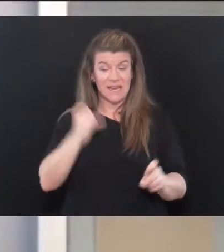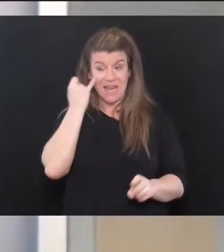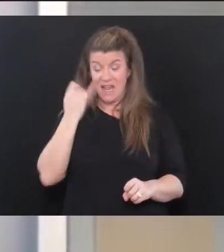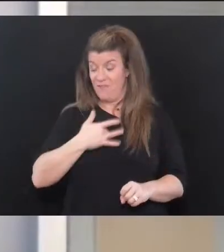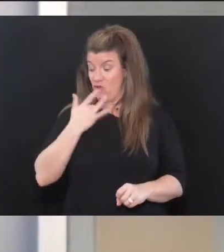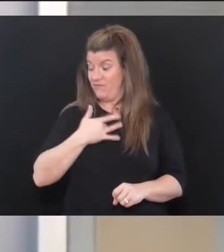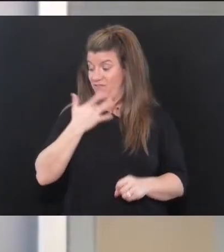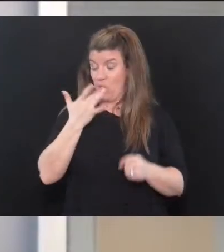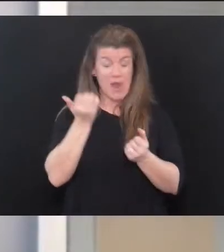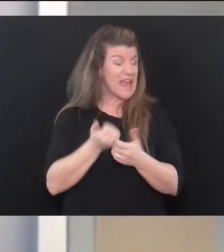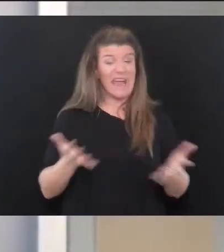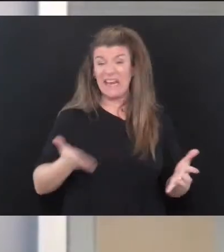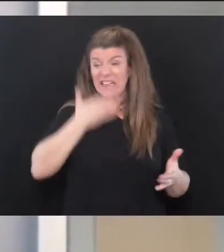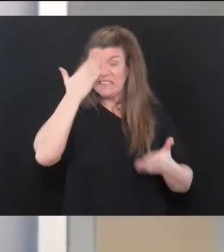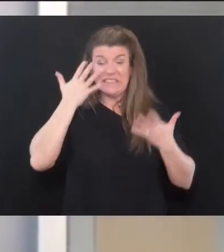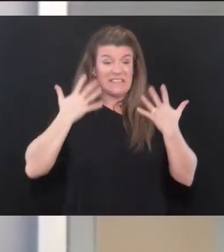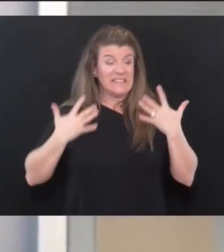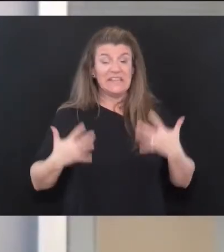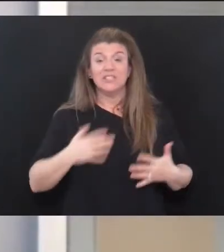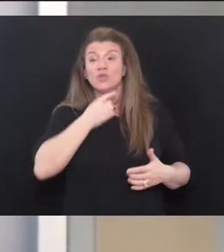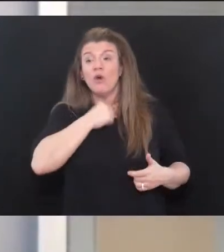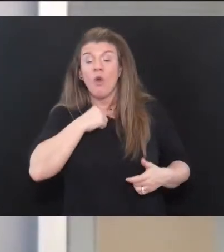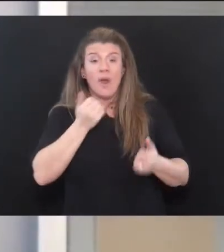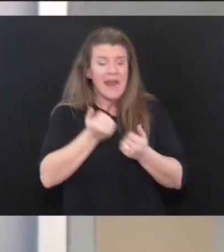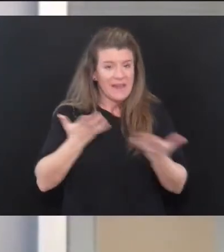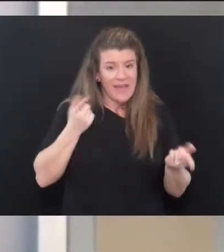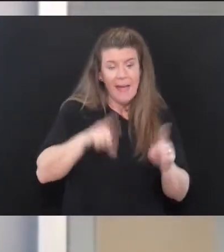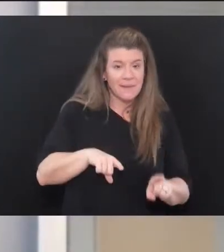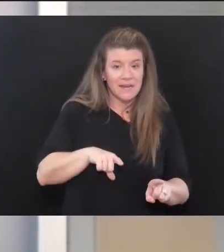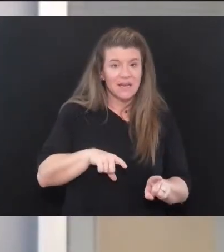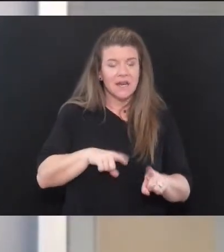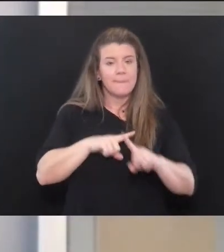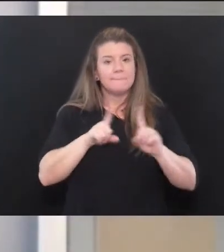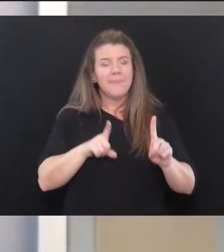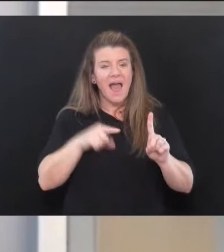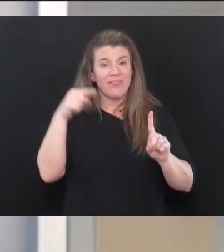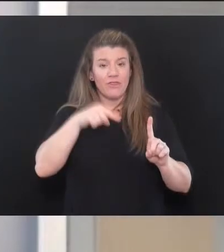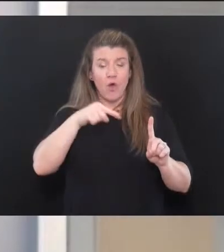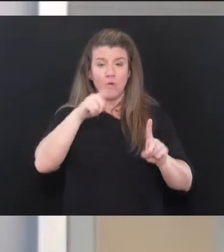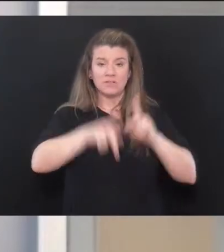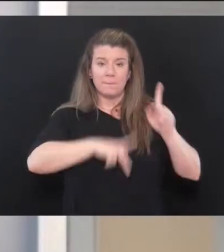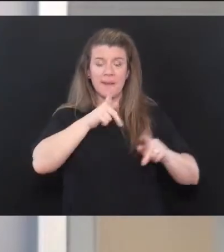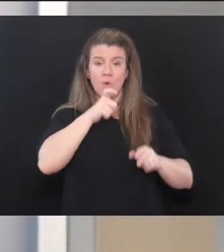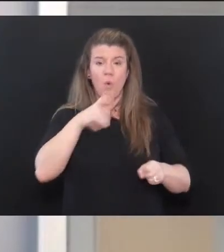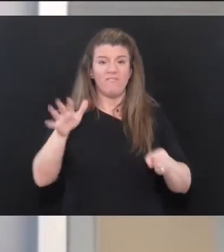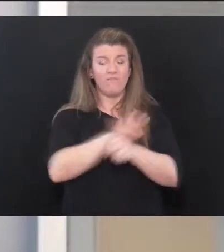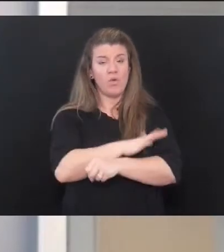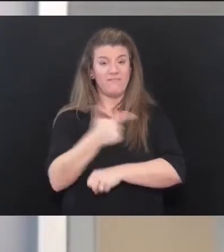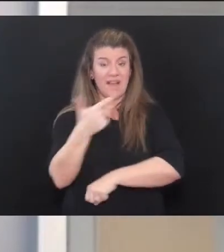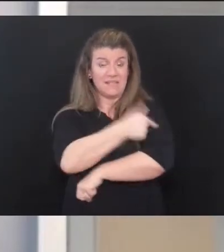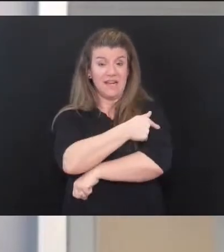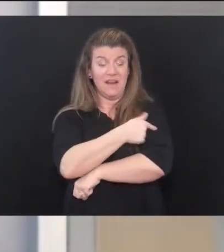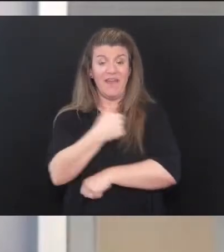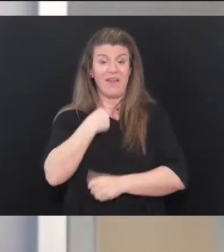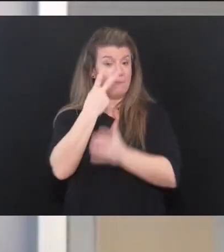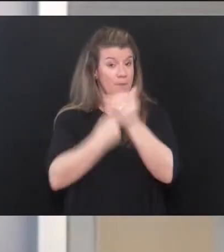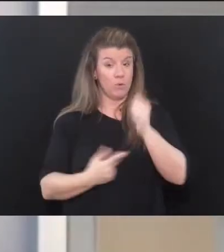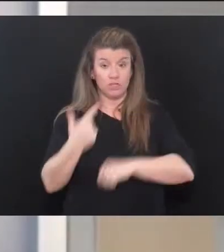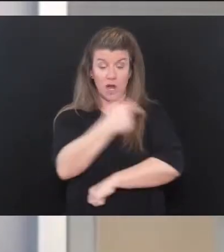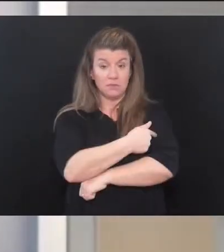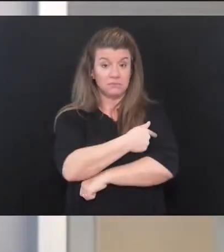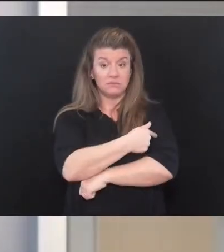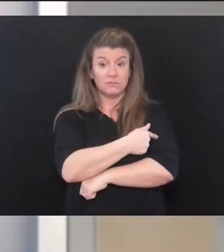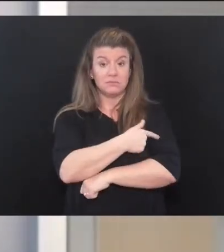feel any symptoms at all, sore throats and so forth. For those individuals who are fully vaccinated, they've had both shots or they got